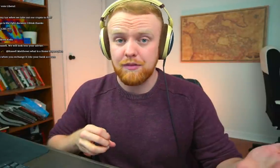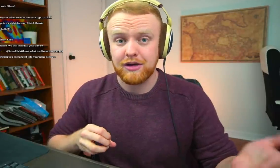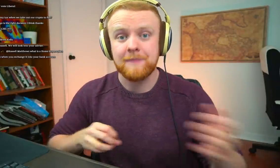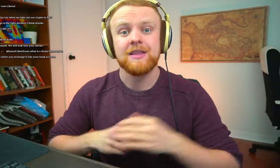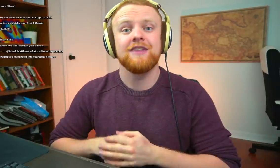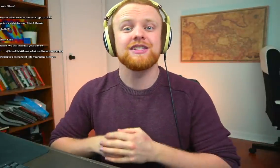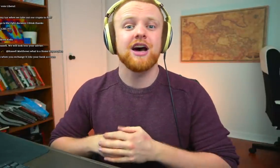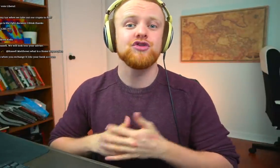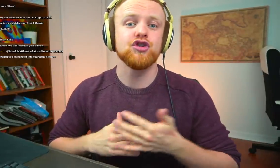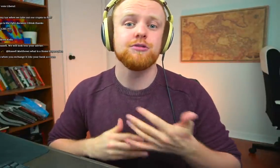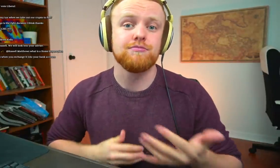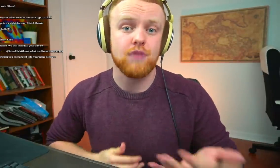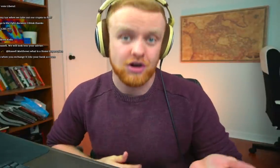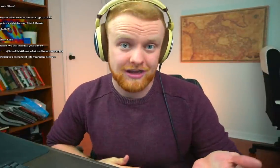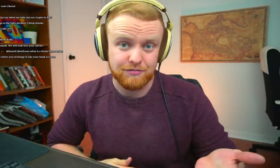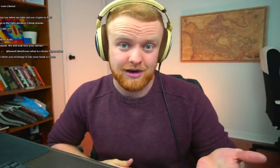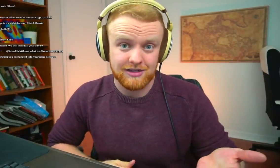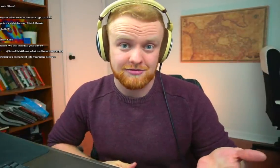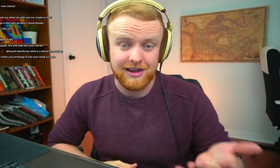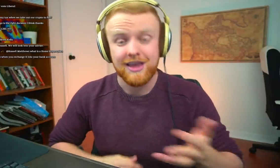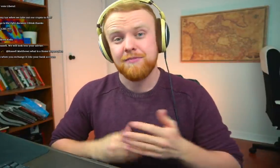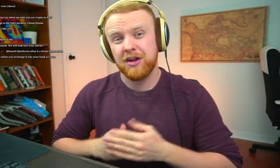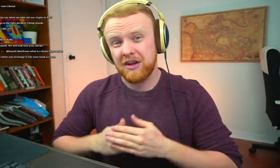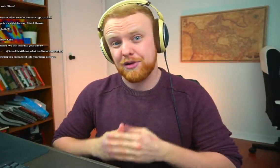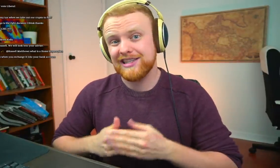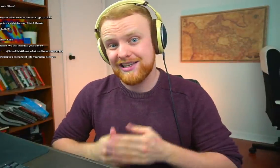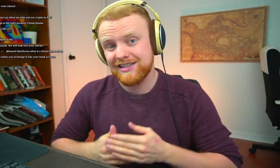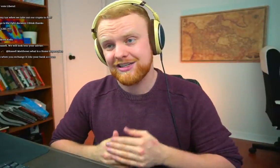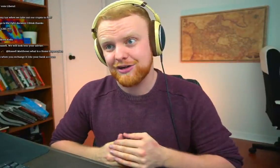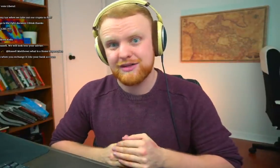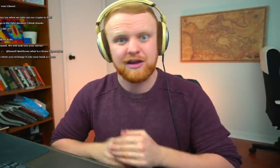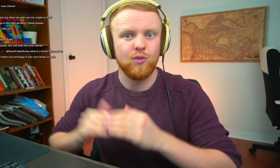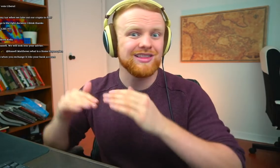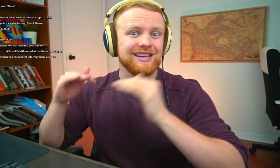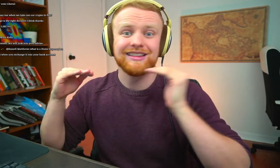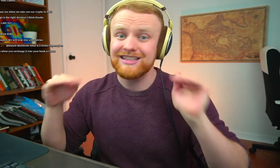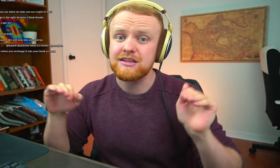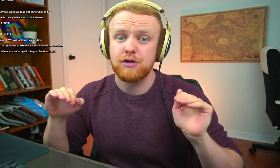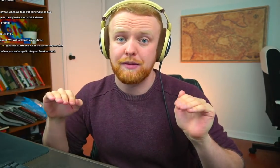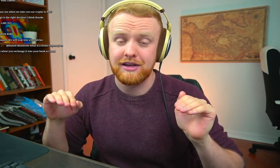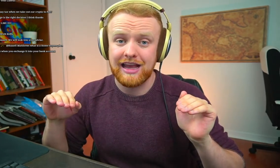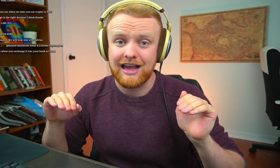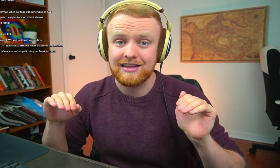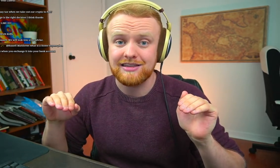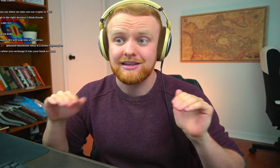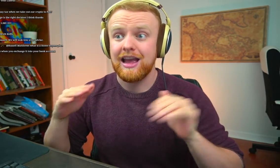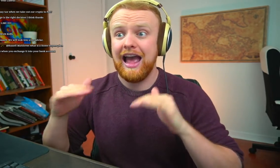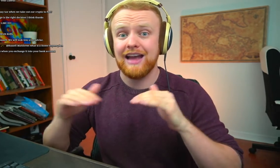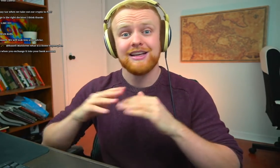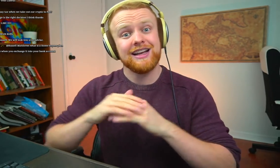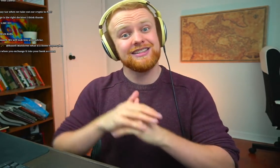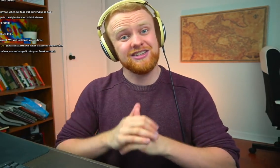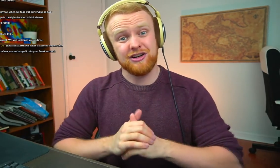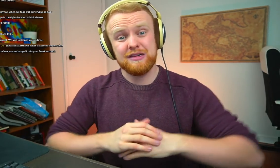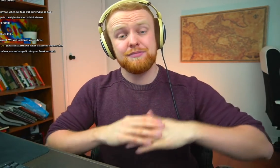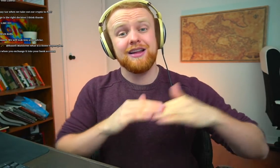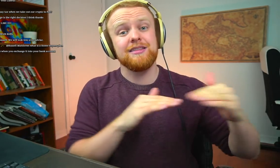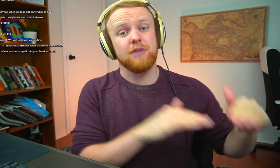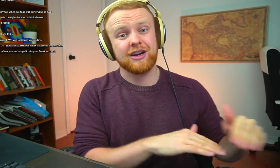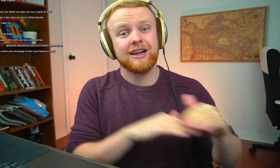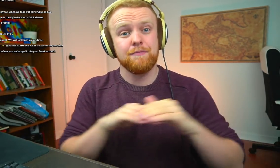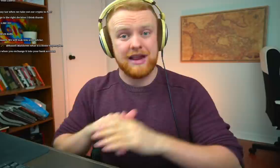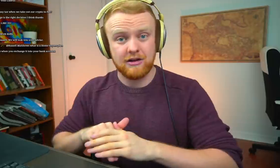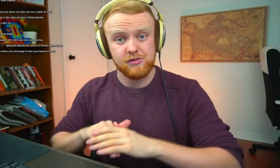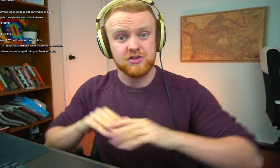on a property if it's under market price, right? Market price isn't determined by what they list the property at. It's determined by